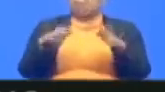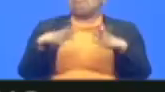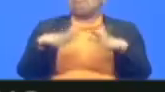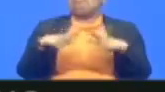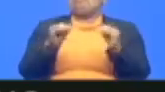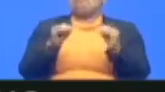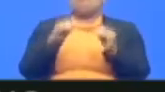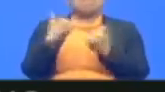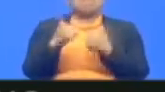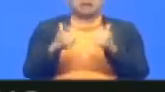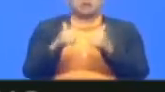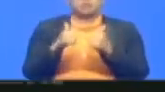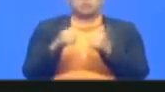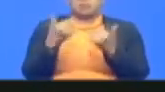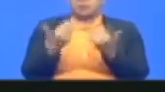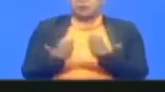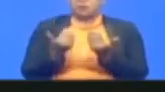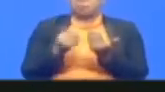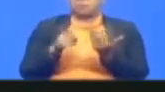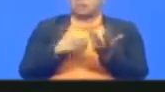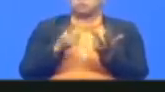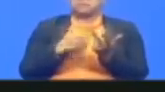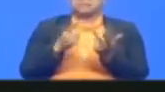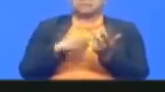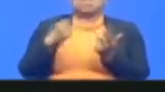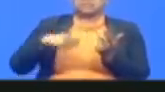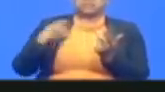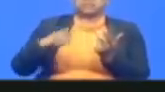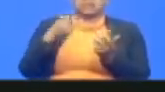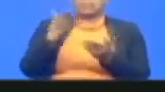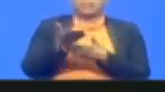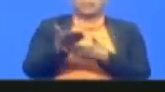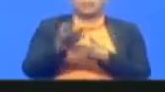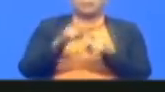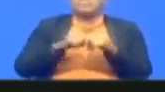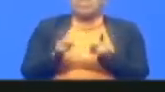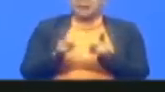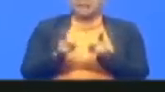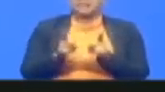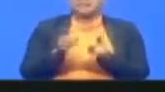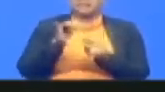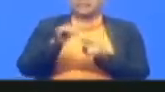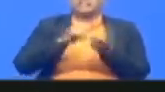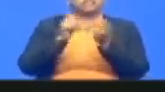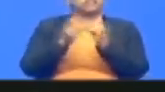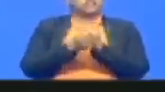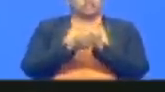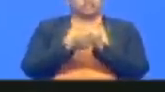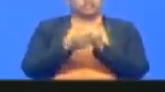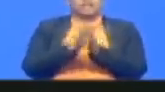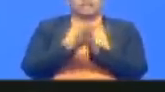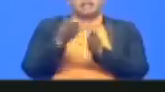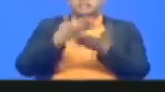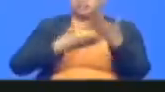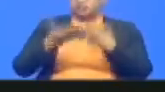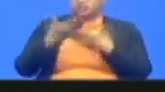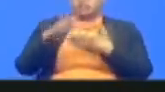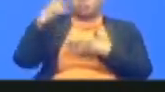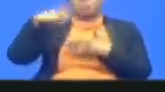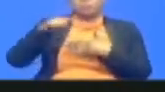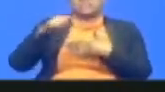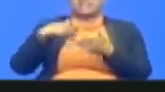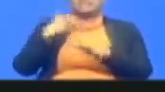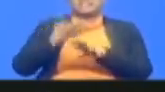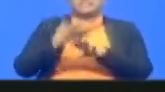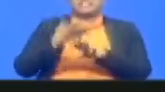banks are still fitting money counting machines on the teller booths. However, the currency change and the stringent exchange policies have created